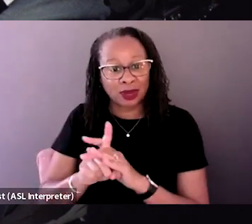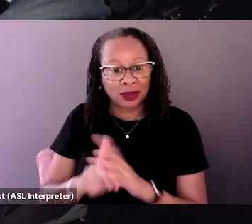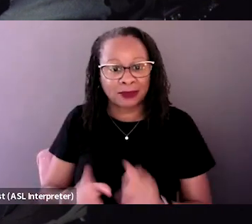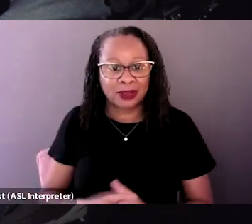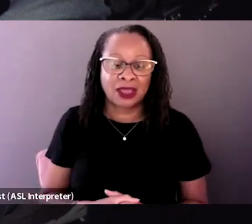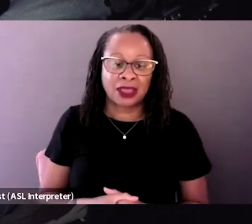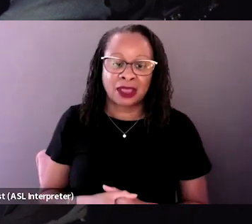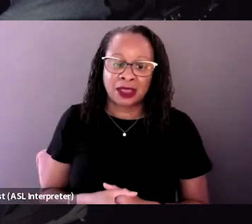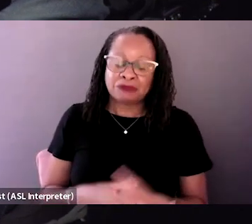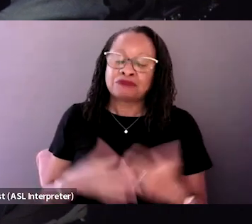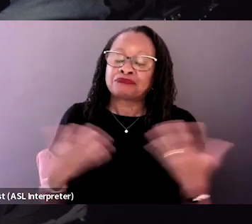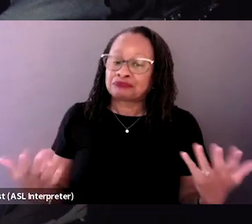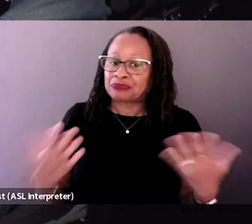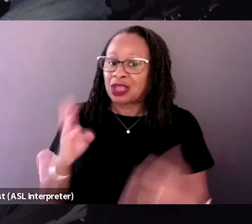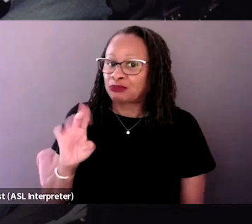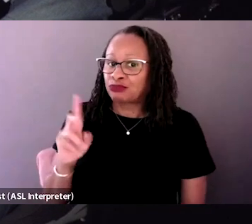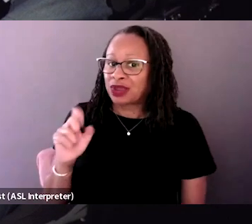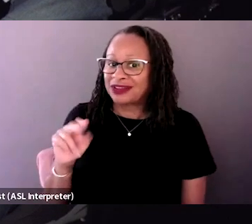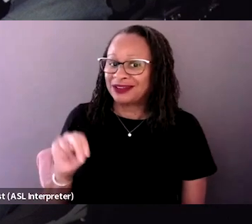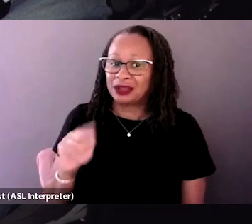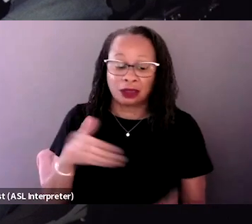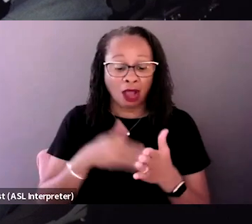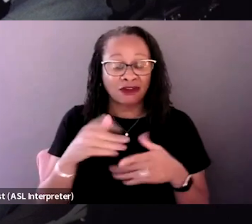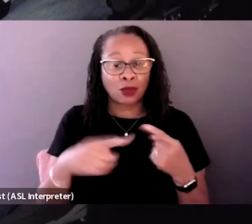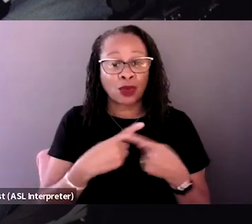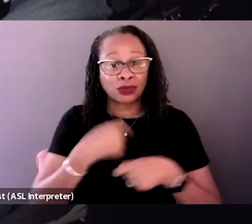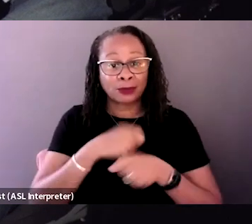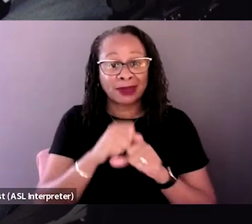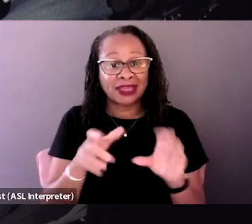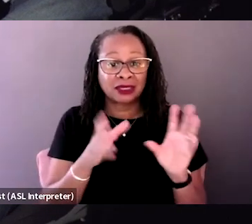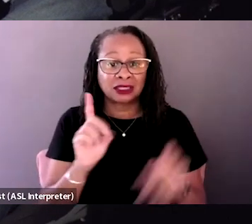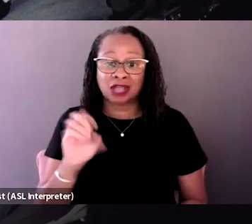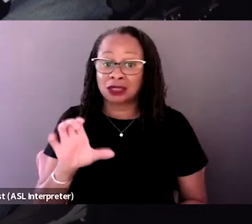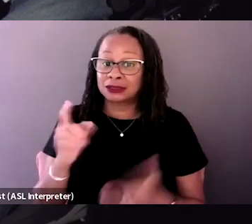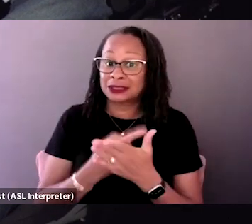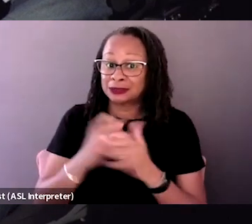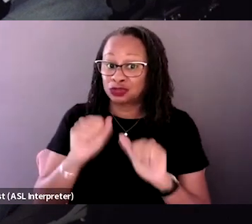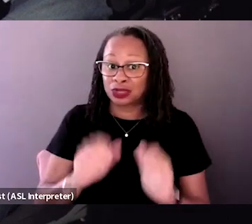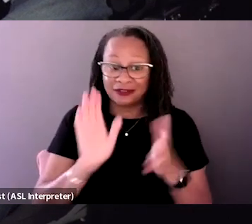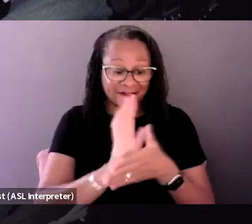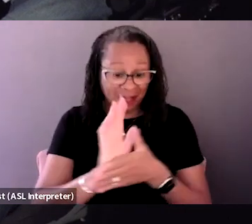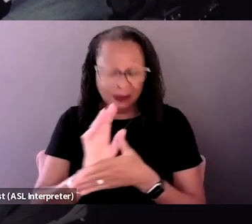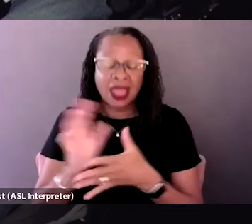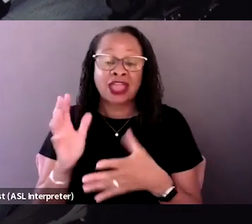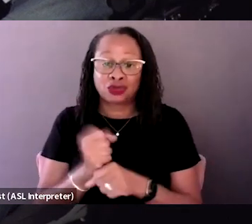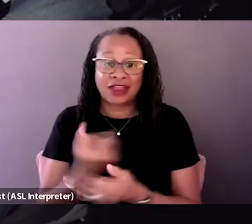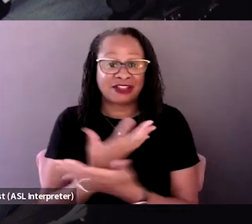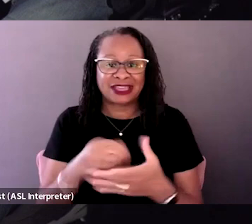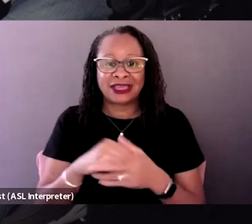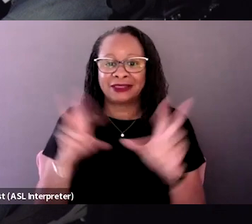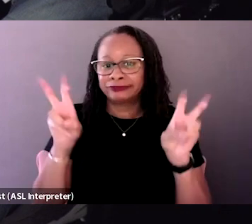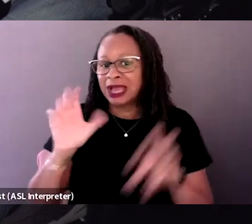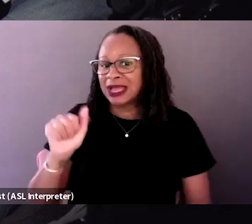in? We were in a really unique position. I mean, often when you make a documentary, sometimes you're able to film and get everything